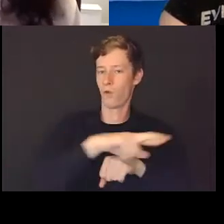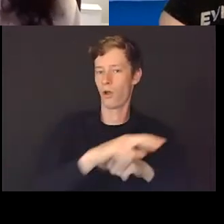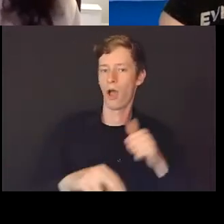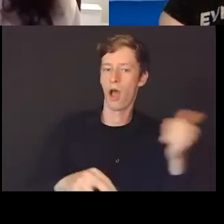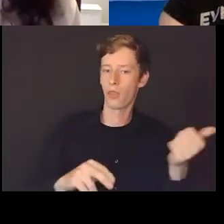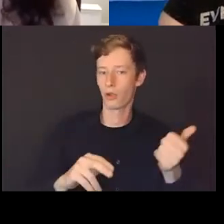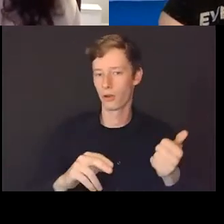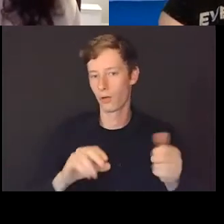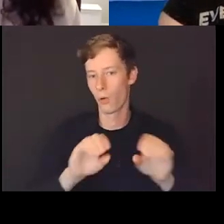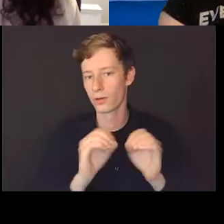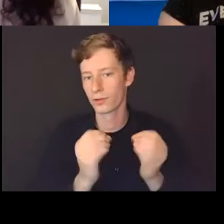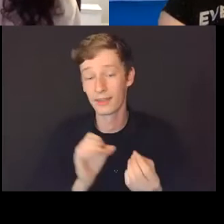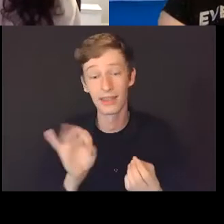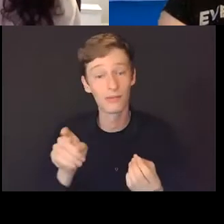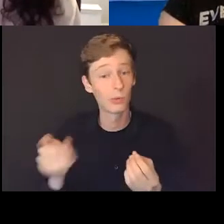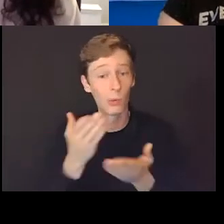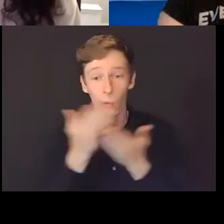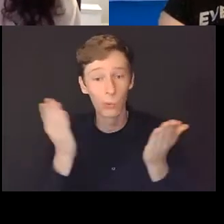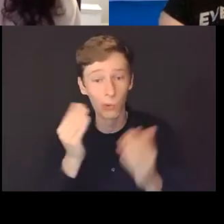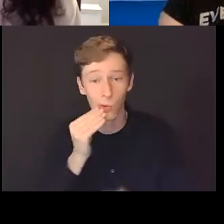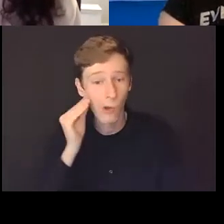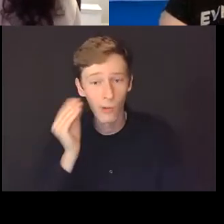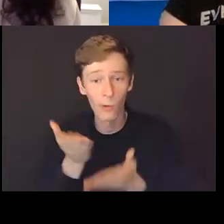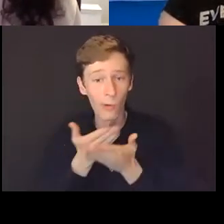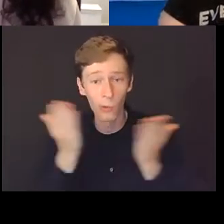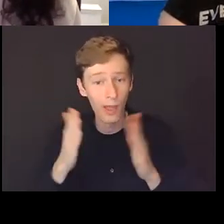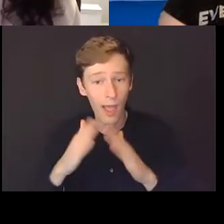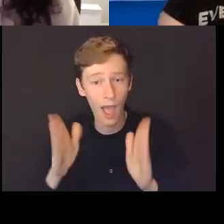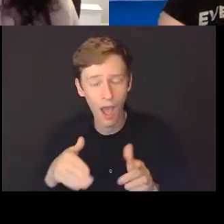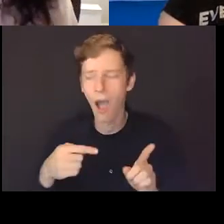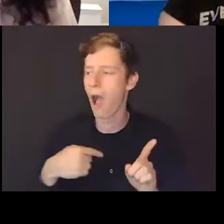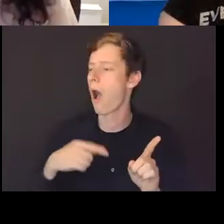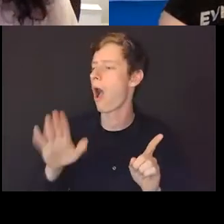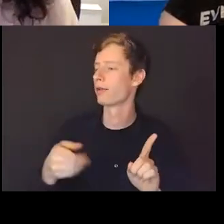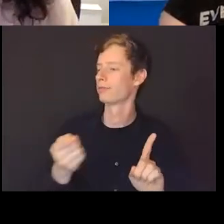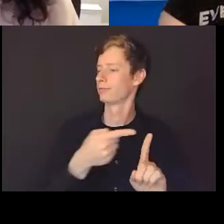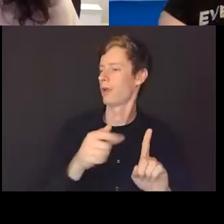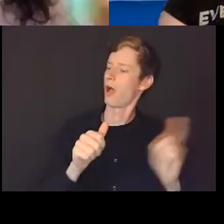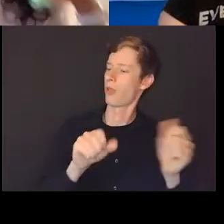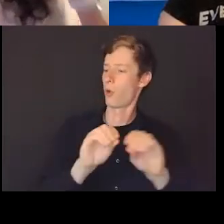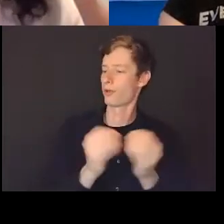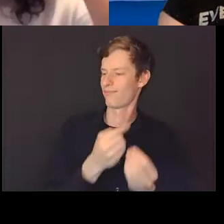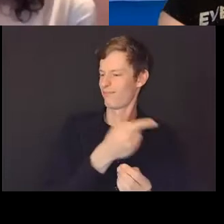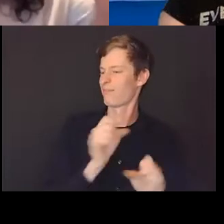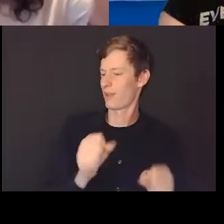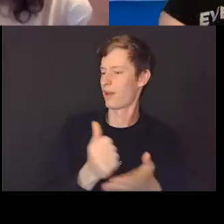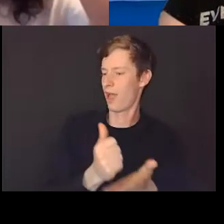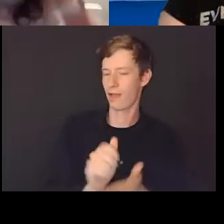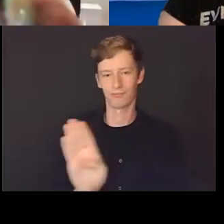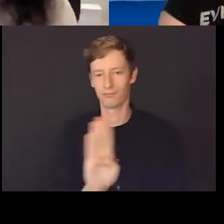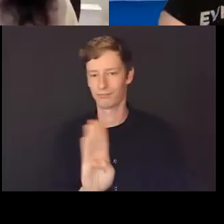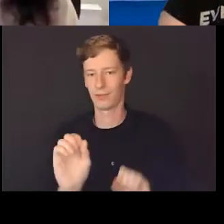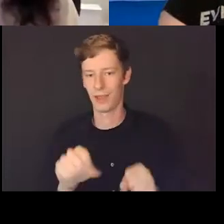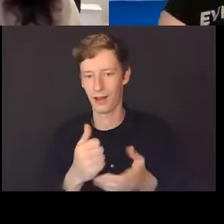you're unhoused, we might know another organization in the area who we could refer you to. So we try to pick up some